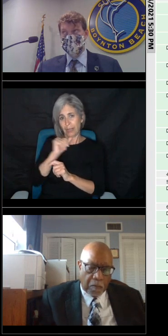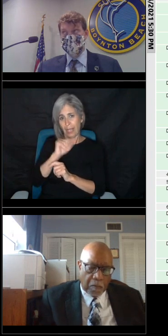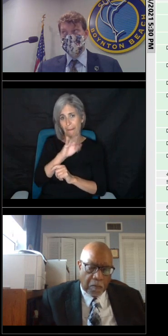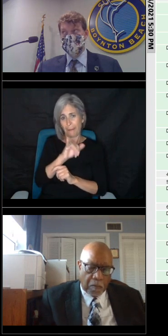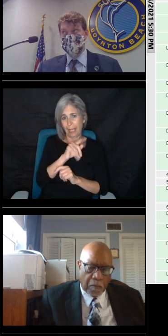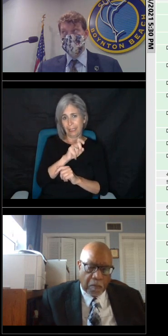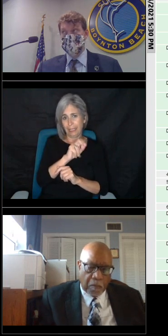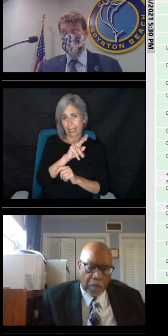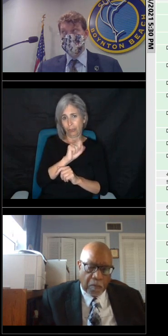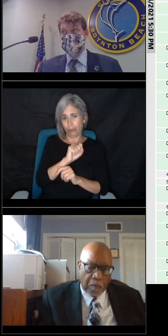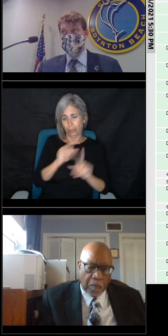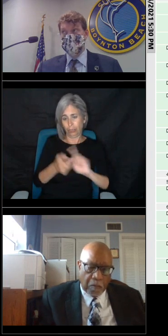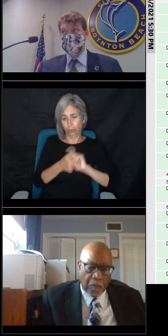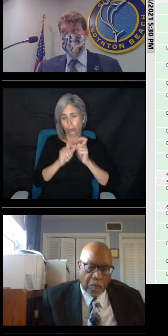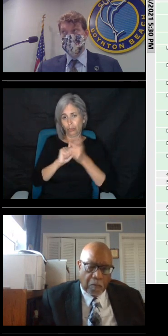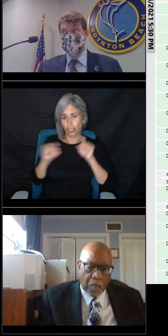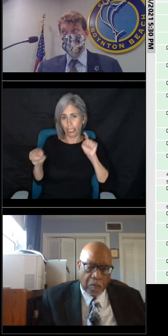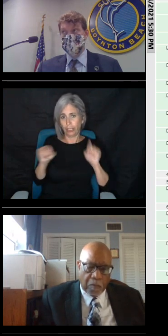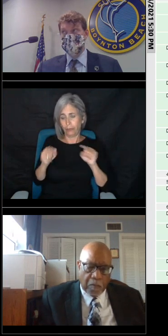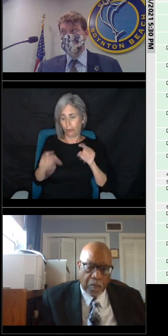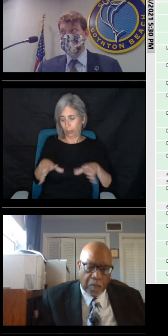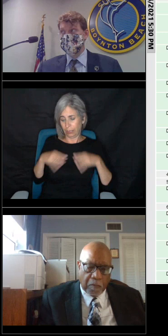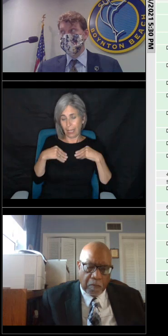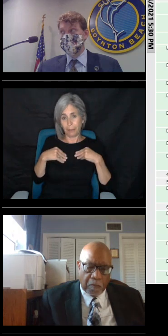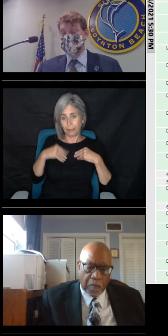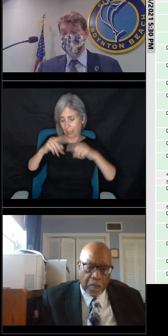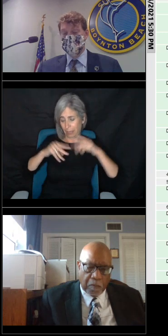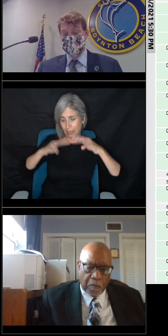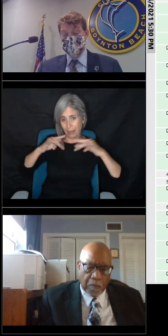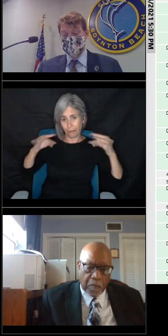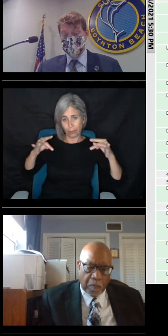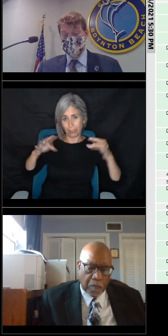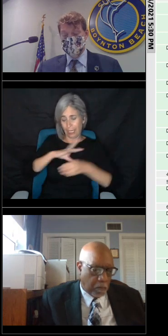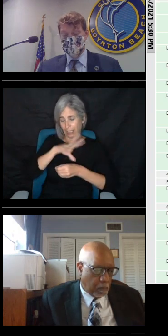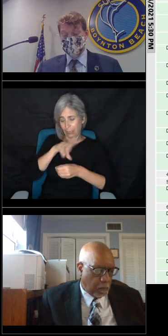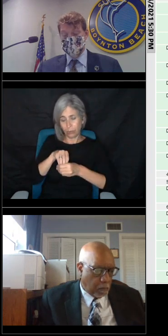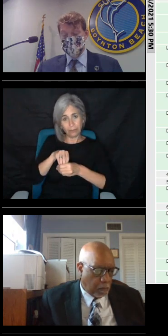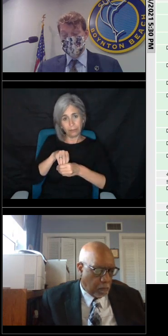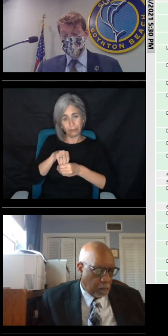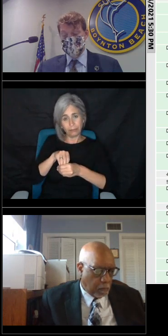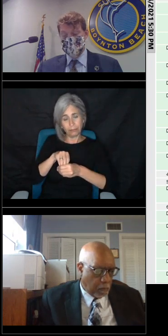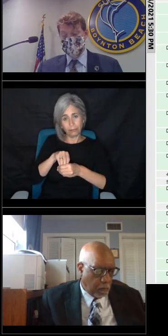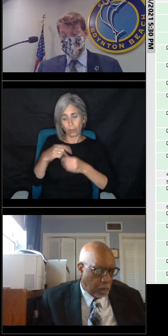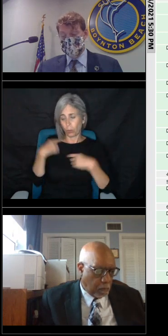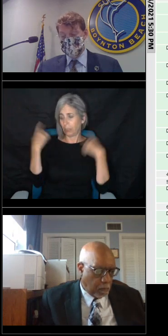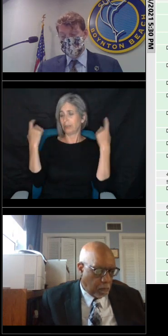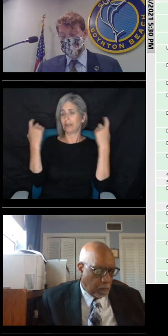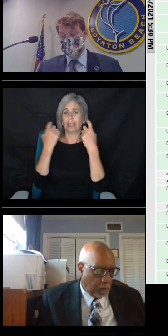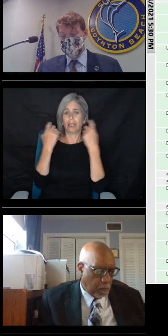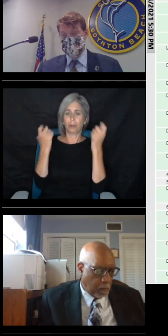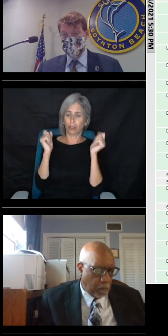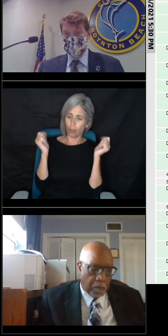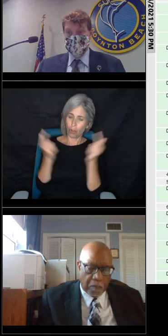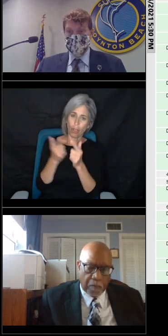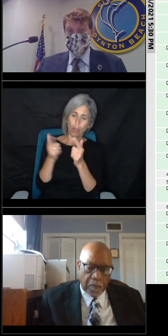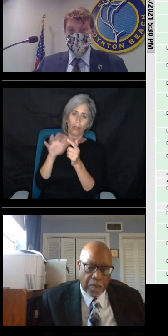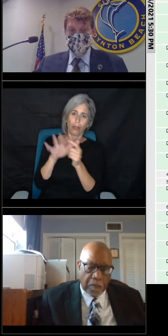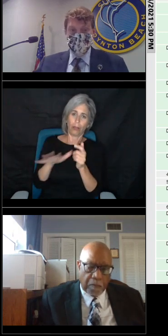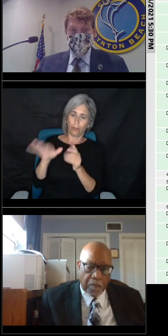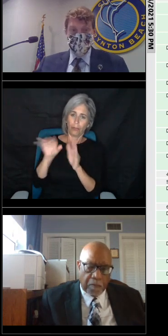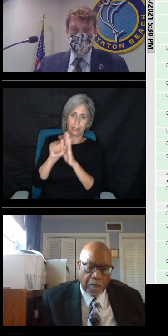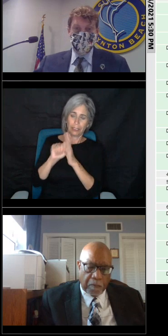agents for acceptance, diversity, and inclusivity. We celebrate all of the schools around the state who have